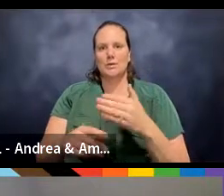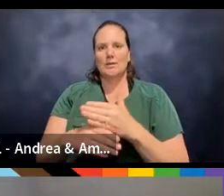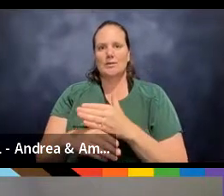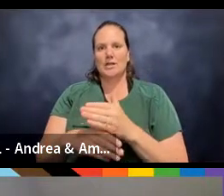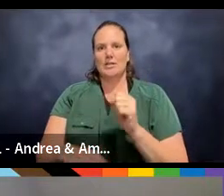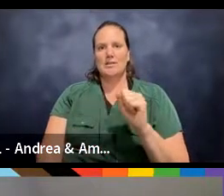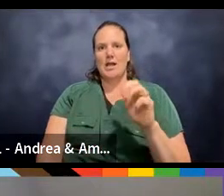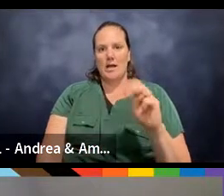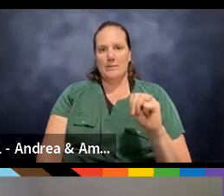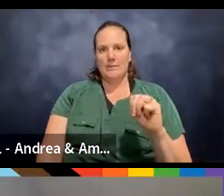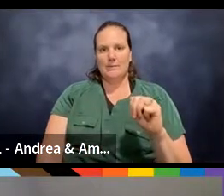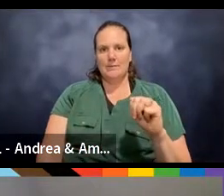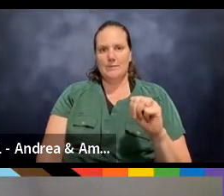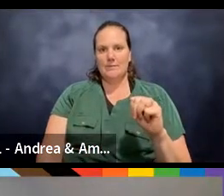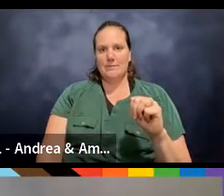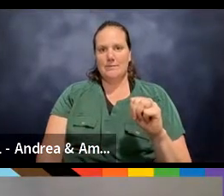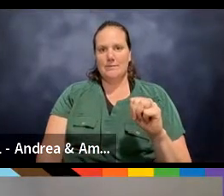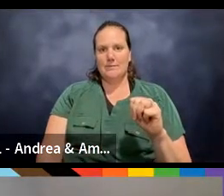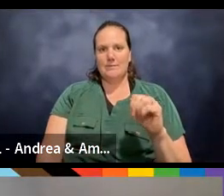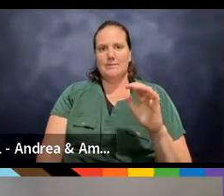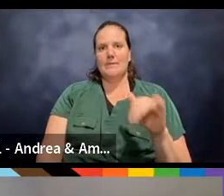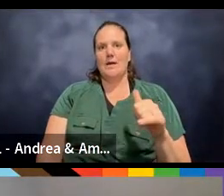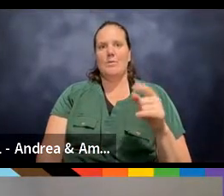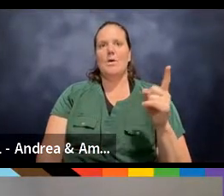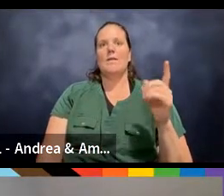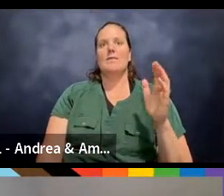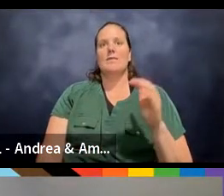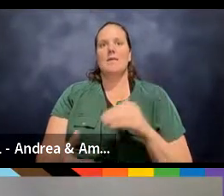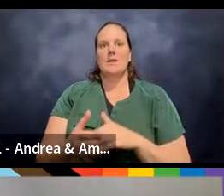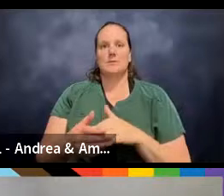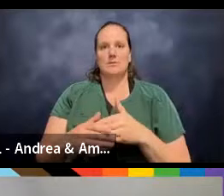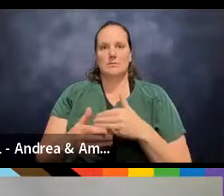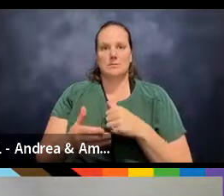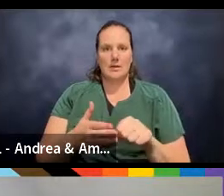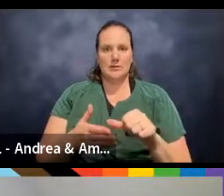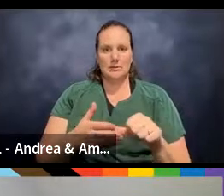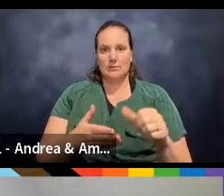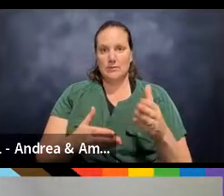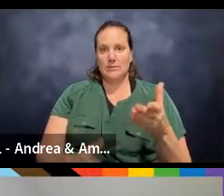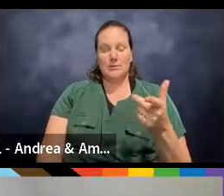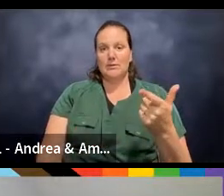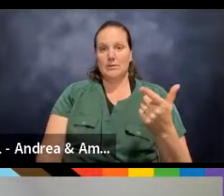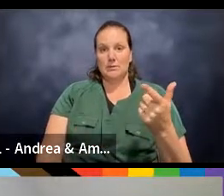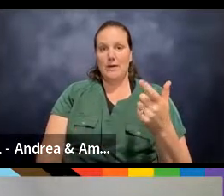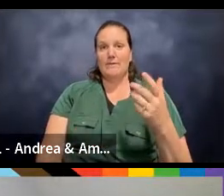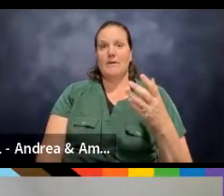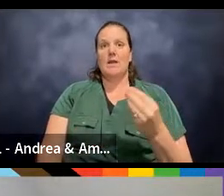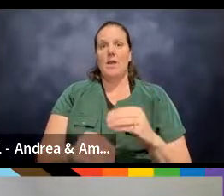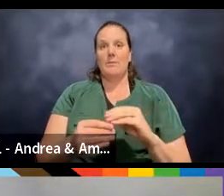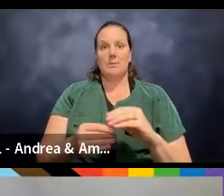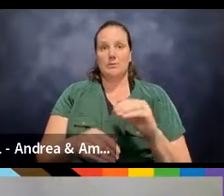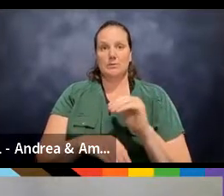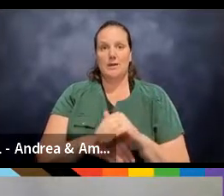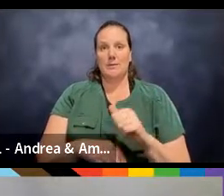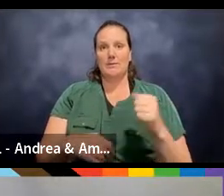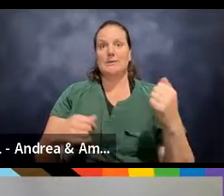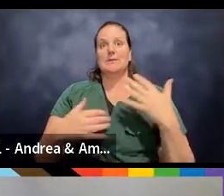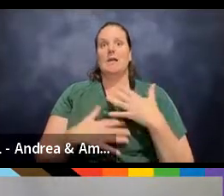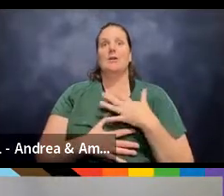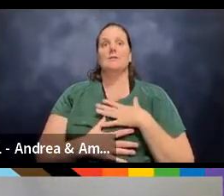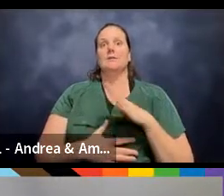sentiment. It's thousands of pages, Sam, is my understanding. Maybe we'll get an actual number tonight. I don't know. Maybe it'll scare us off